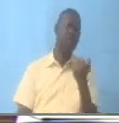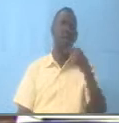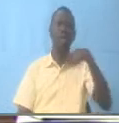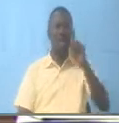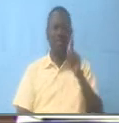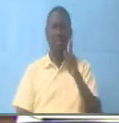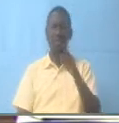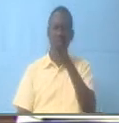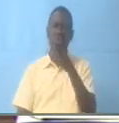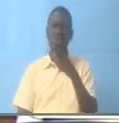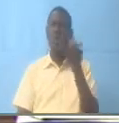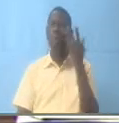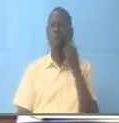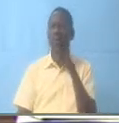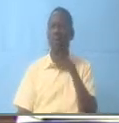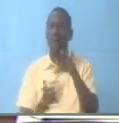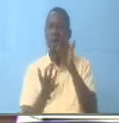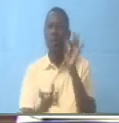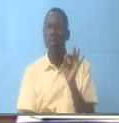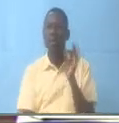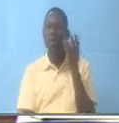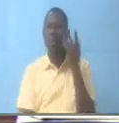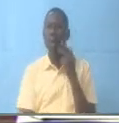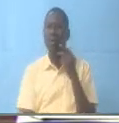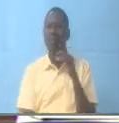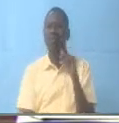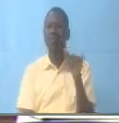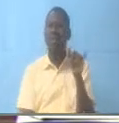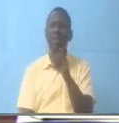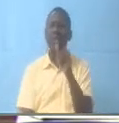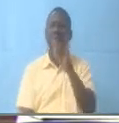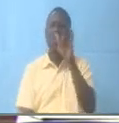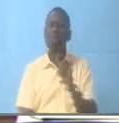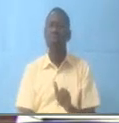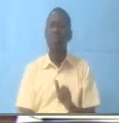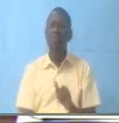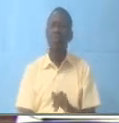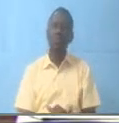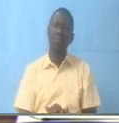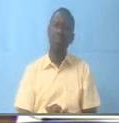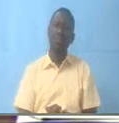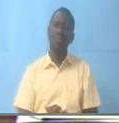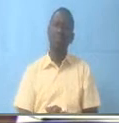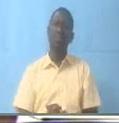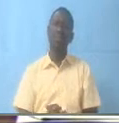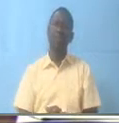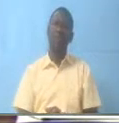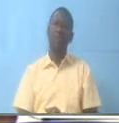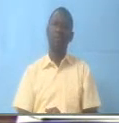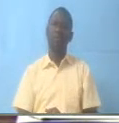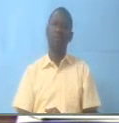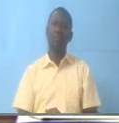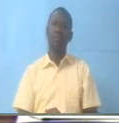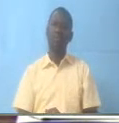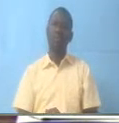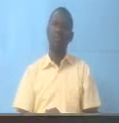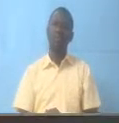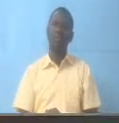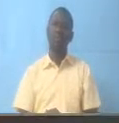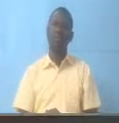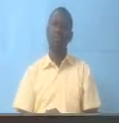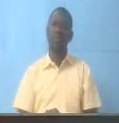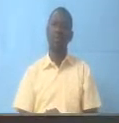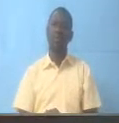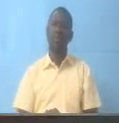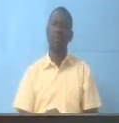tànnoon boole la ci jàmbur yooyu nga xam ne ñoo doon def gëstu lu aju ci xew-xew boobu amoon April 10 ak 11. No,